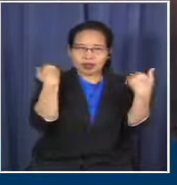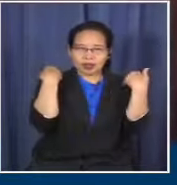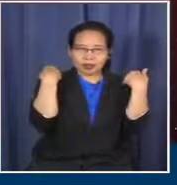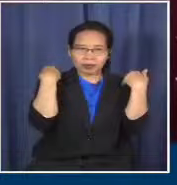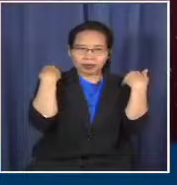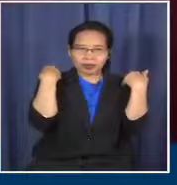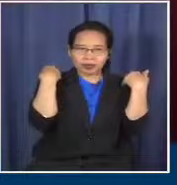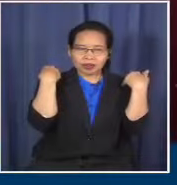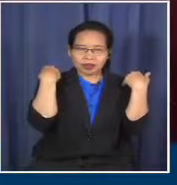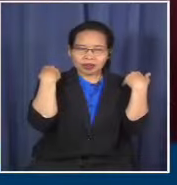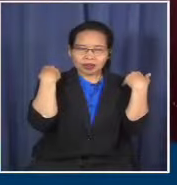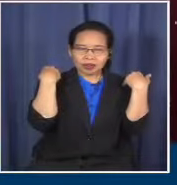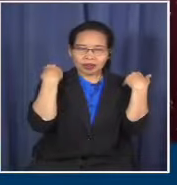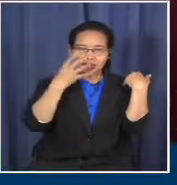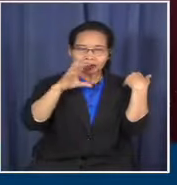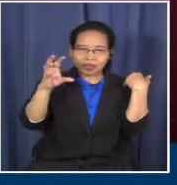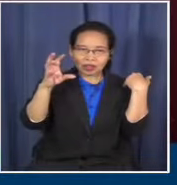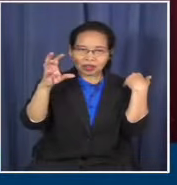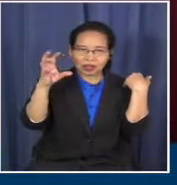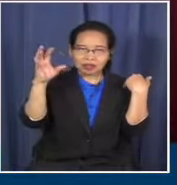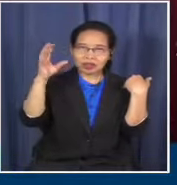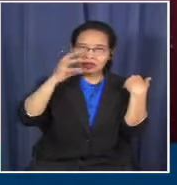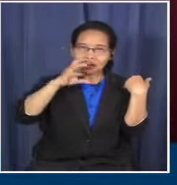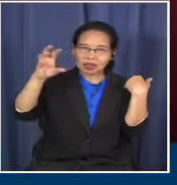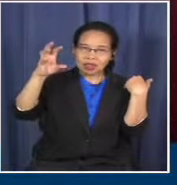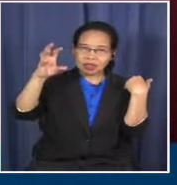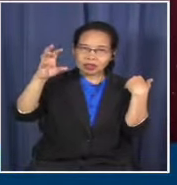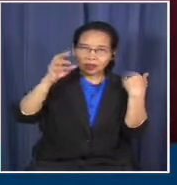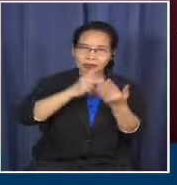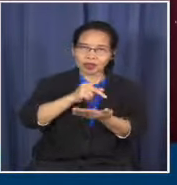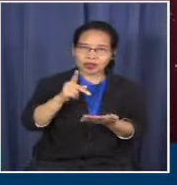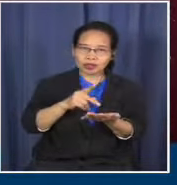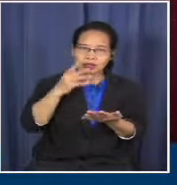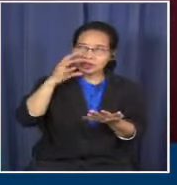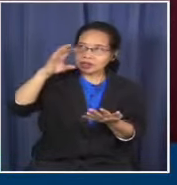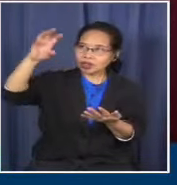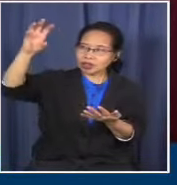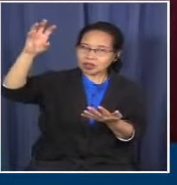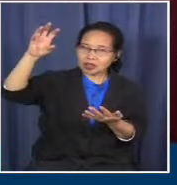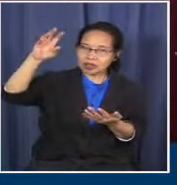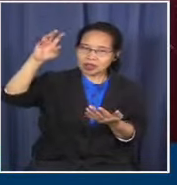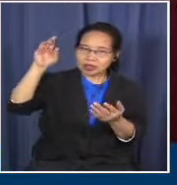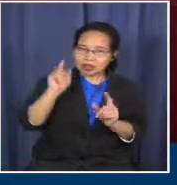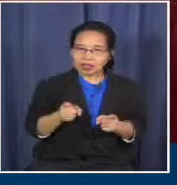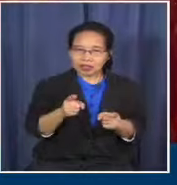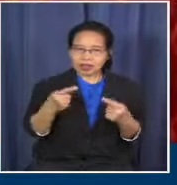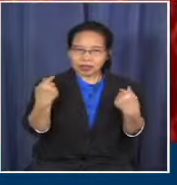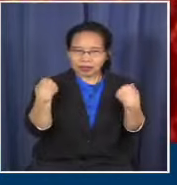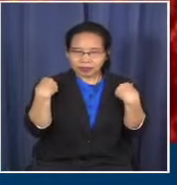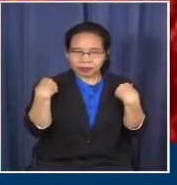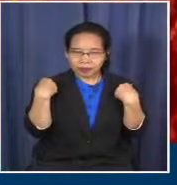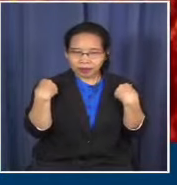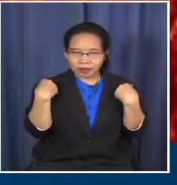in faraway galaxies. Sometimes there are sunbursts,